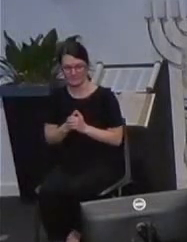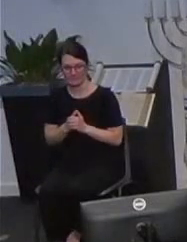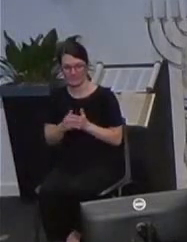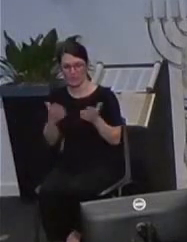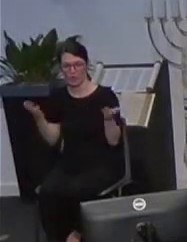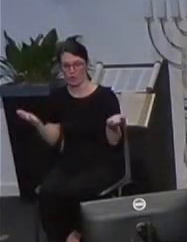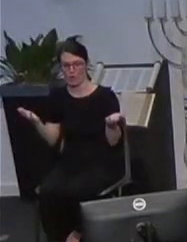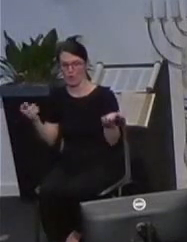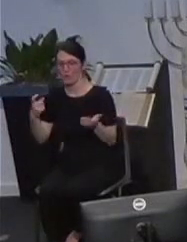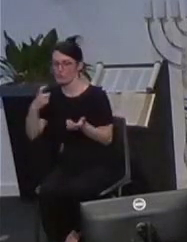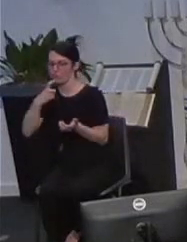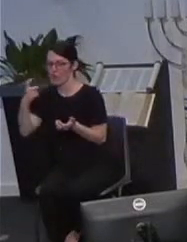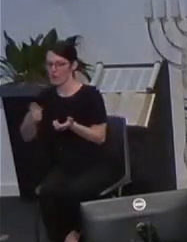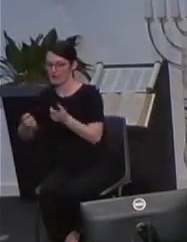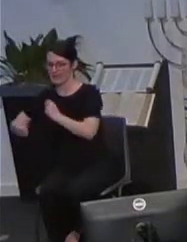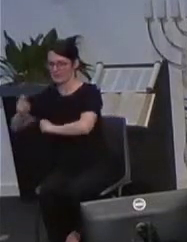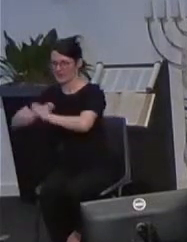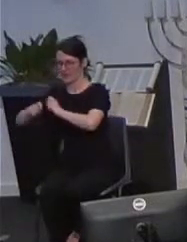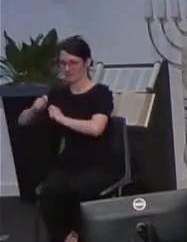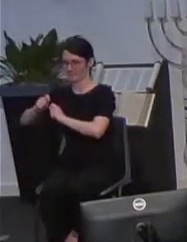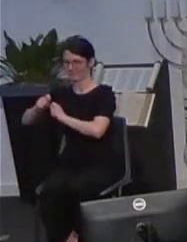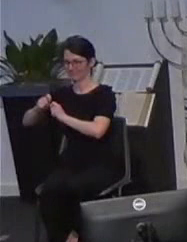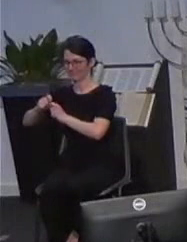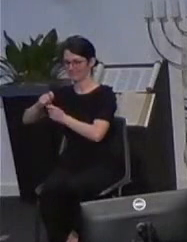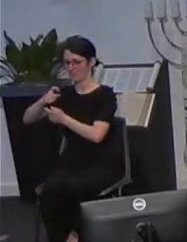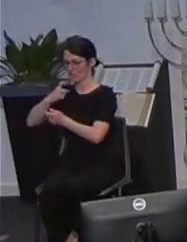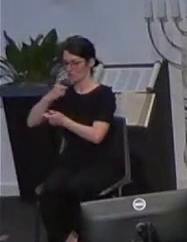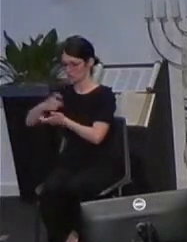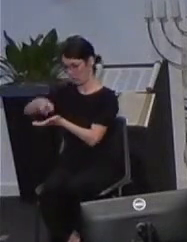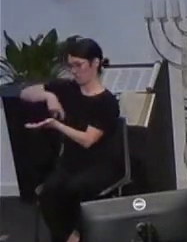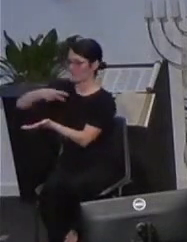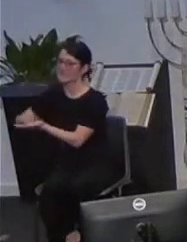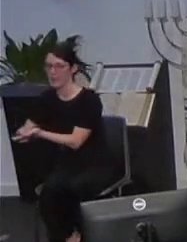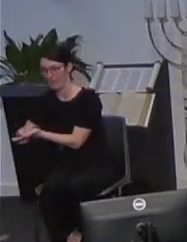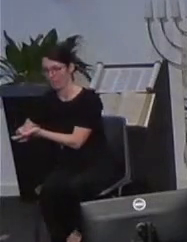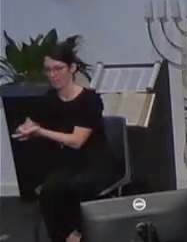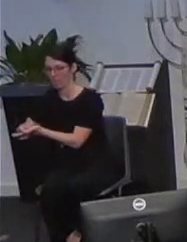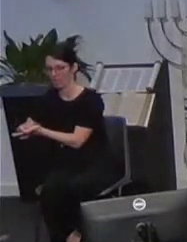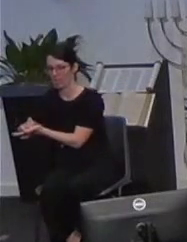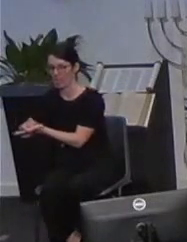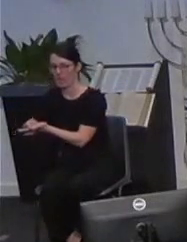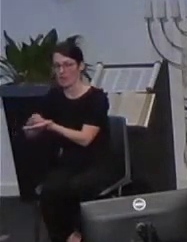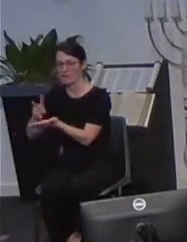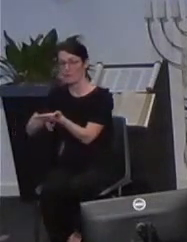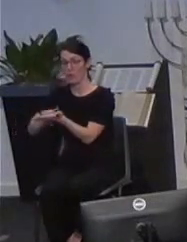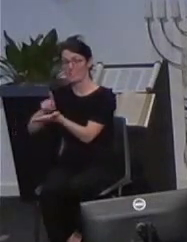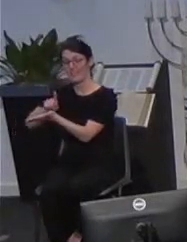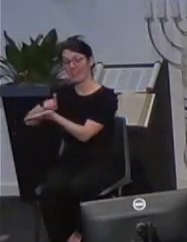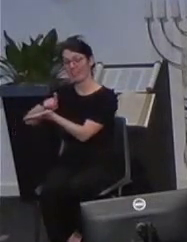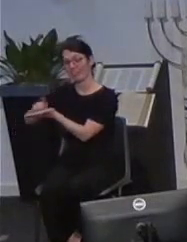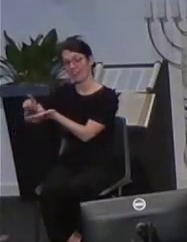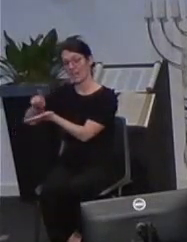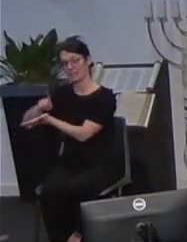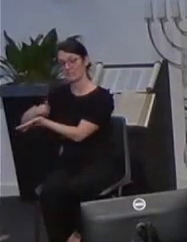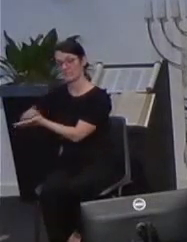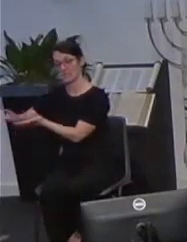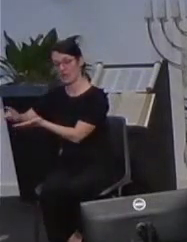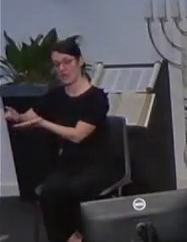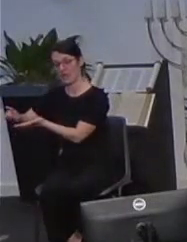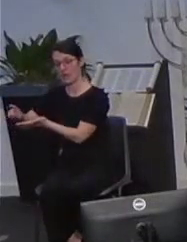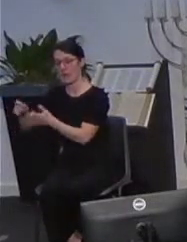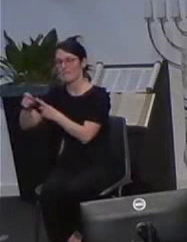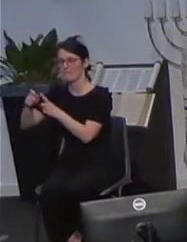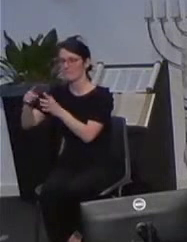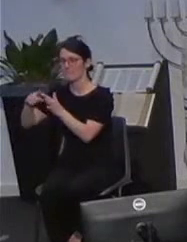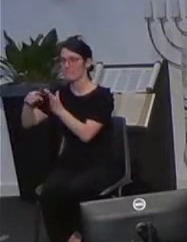become a stumbling stone. So a few verses later, when Peter tried to prevent Jesus from going to the